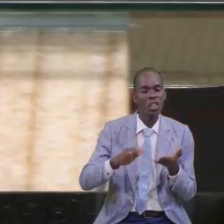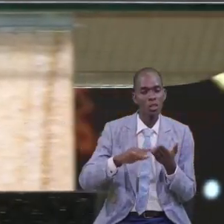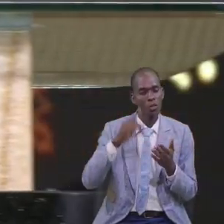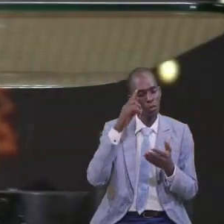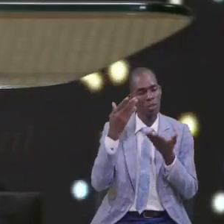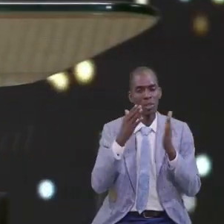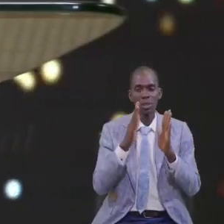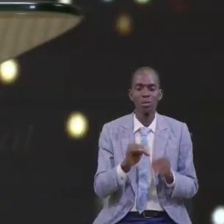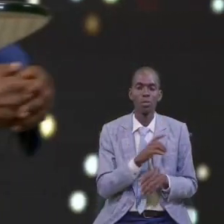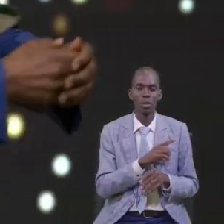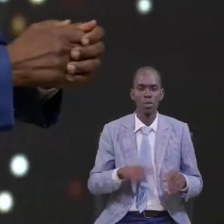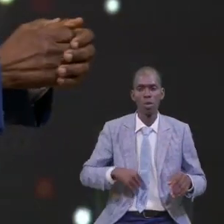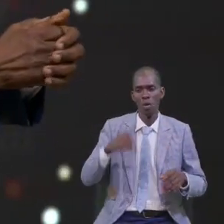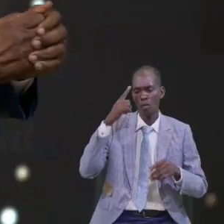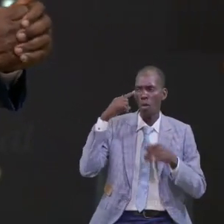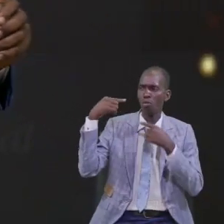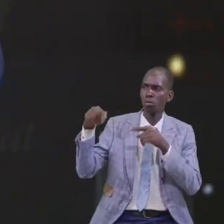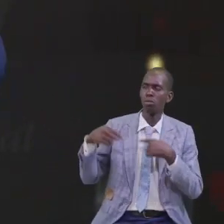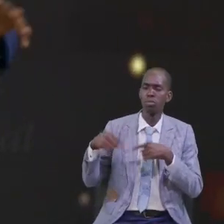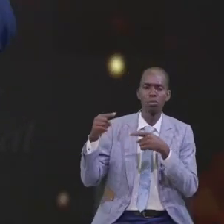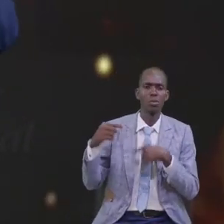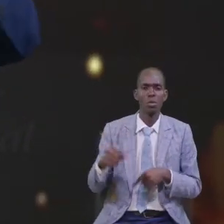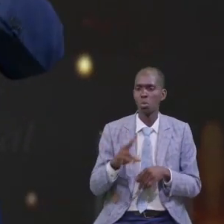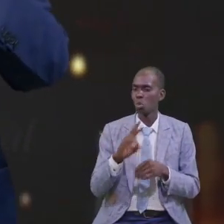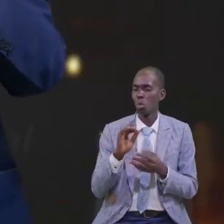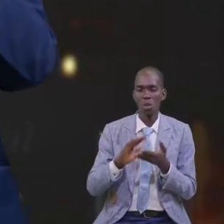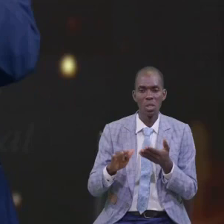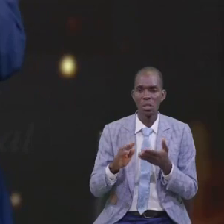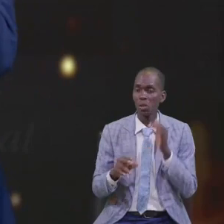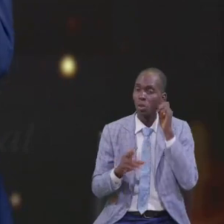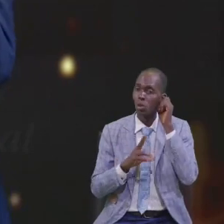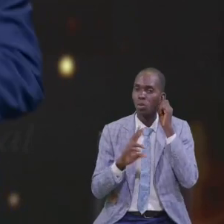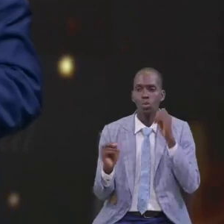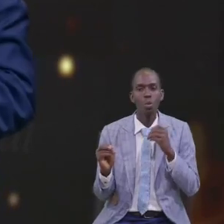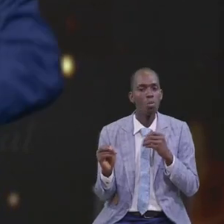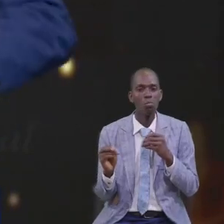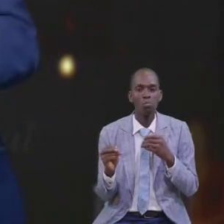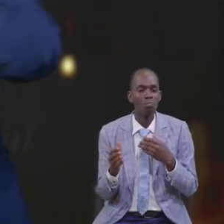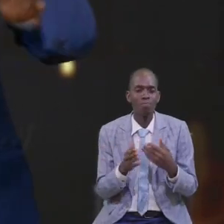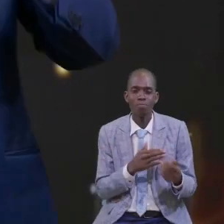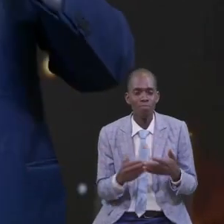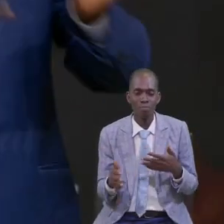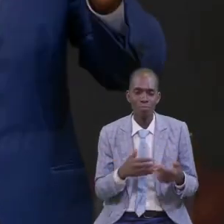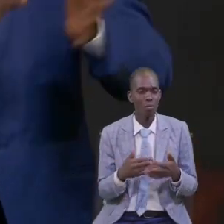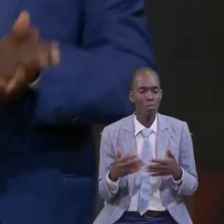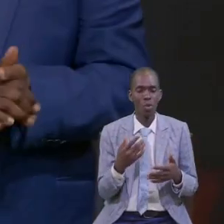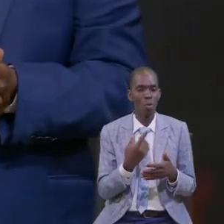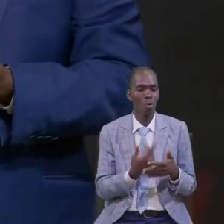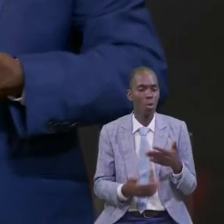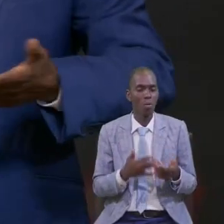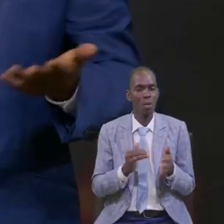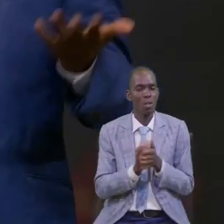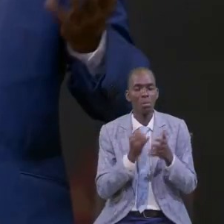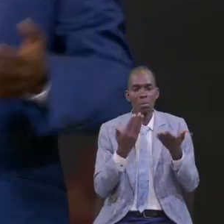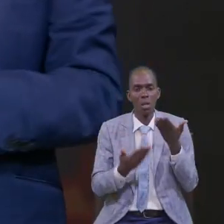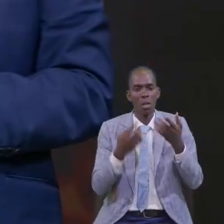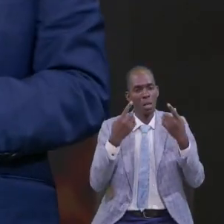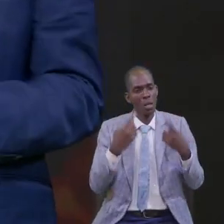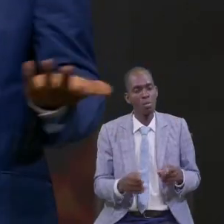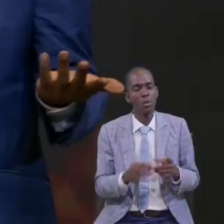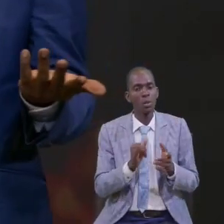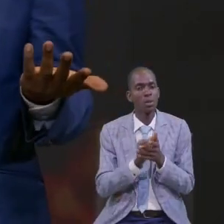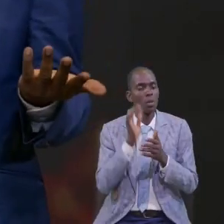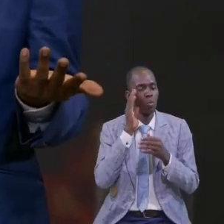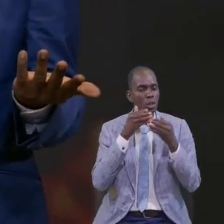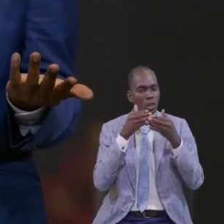Lord for striving. And there is no situation, there is no occasion where the servant of the Lord will